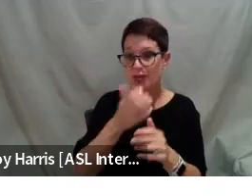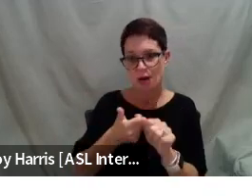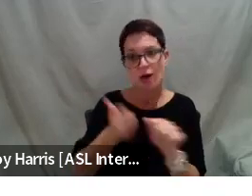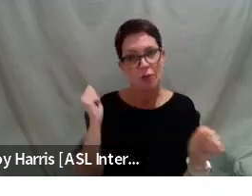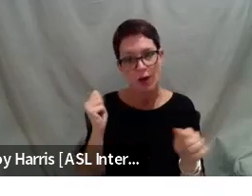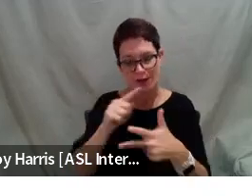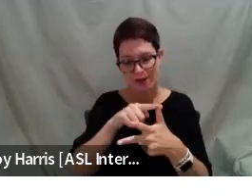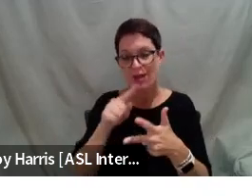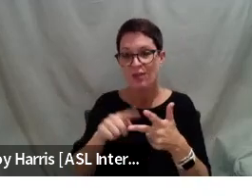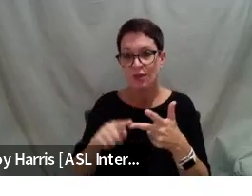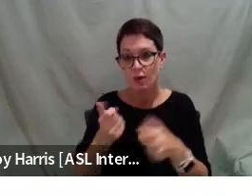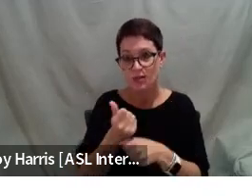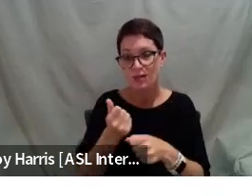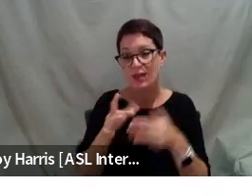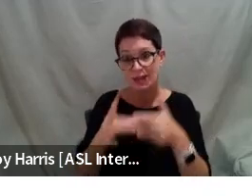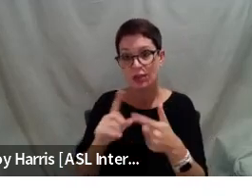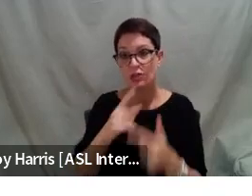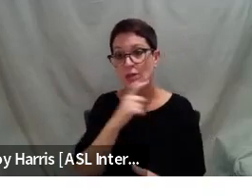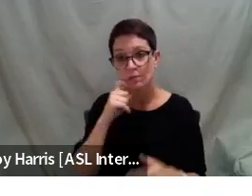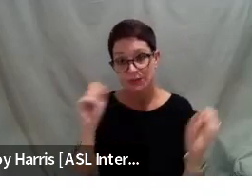can cause dehydration.